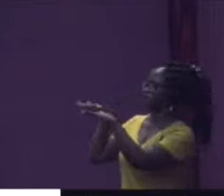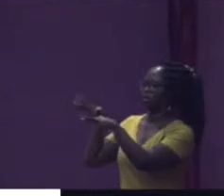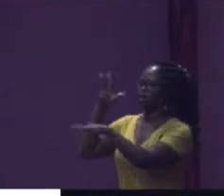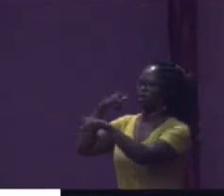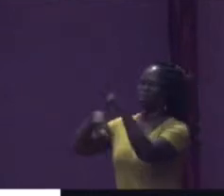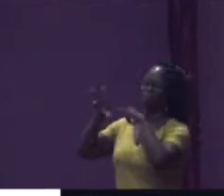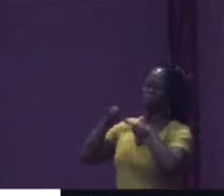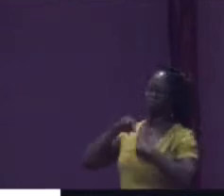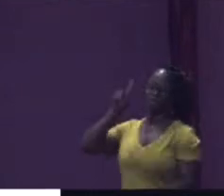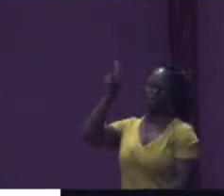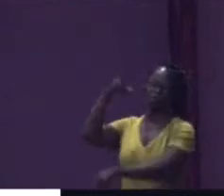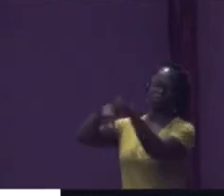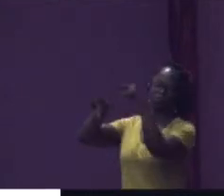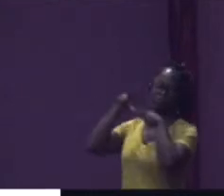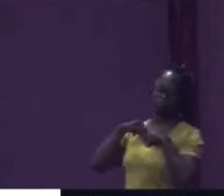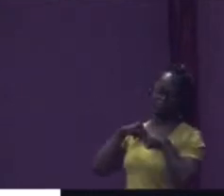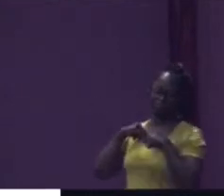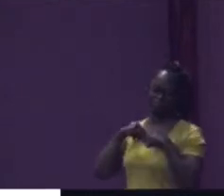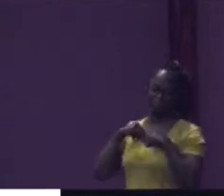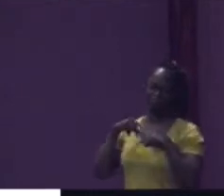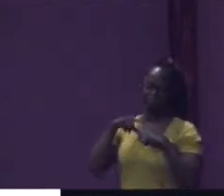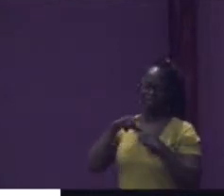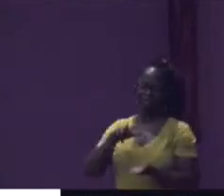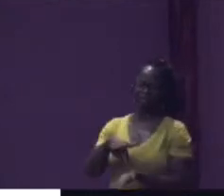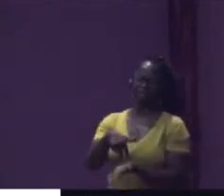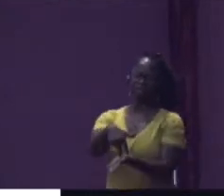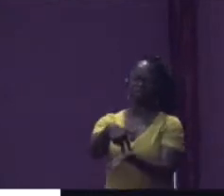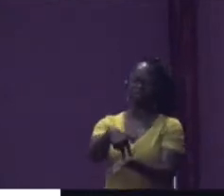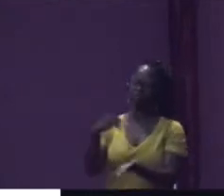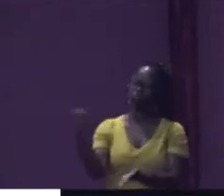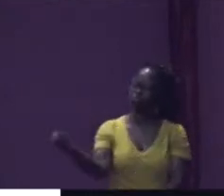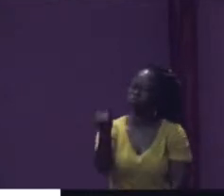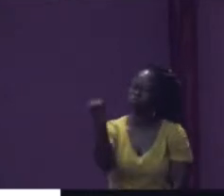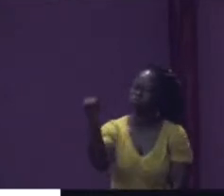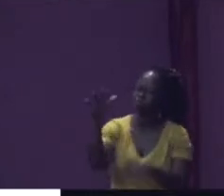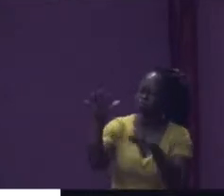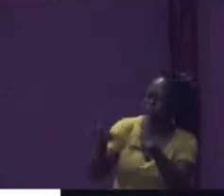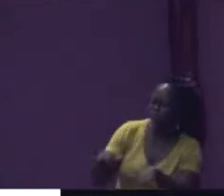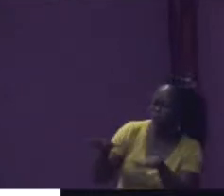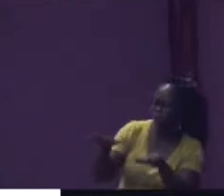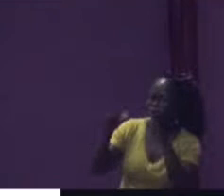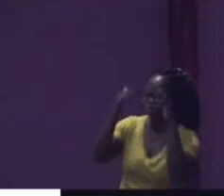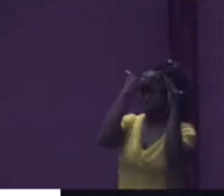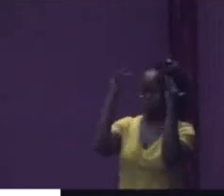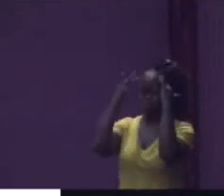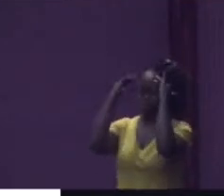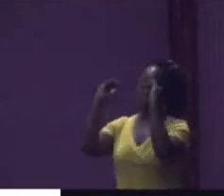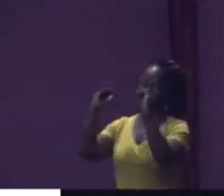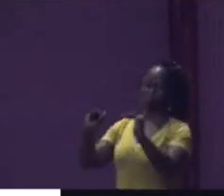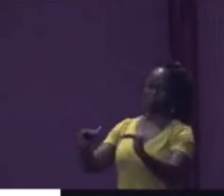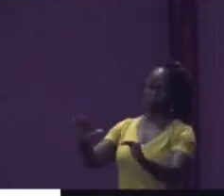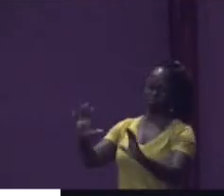sacred position as well as a medical position.